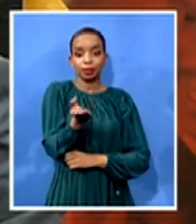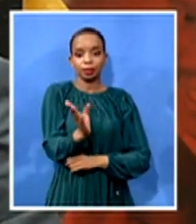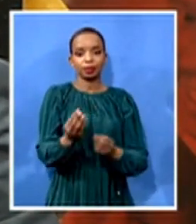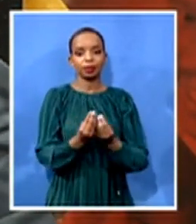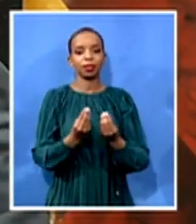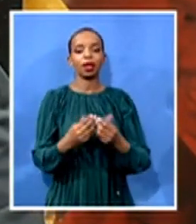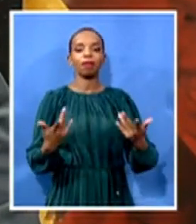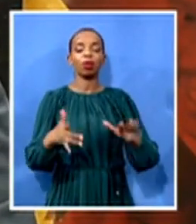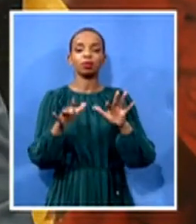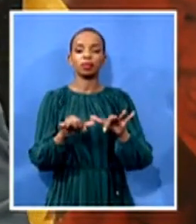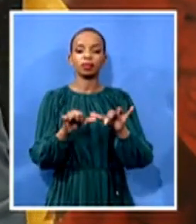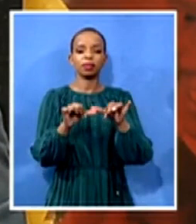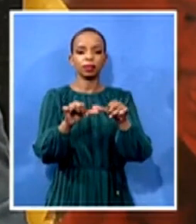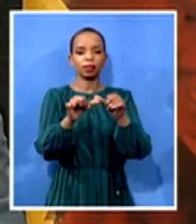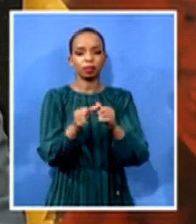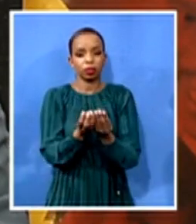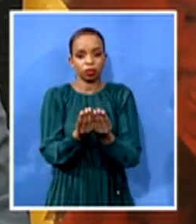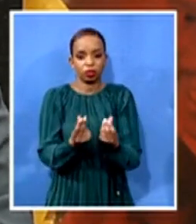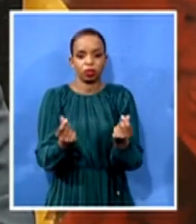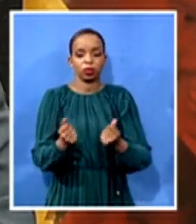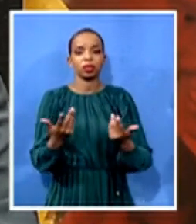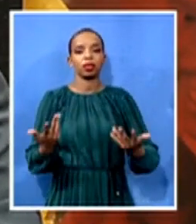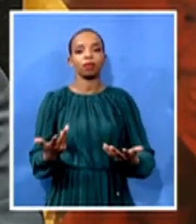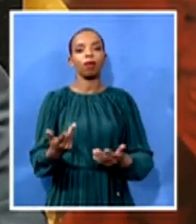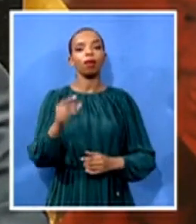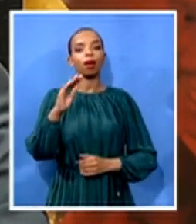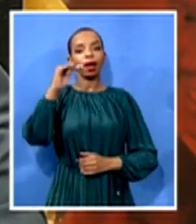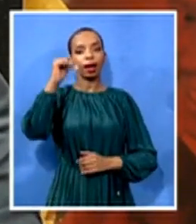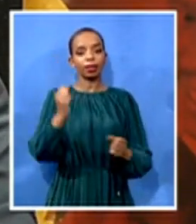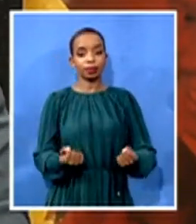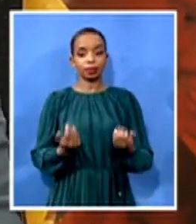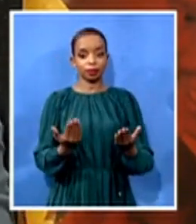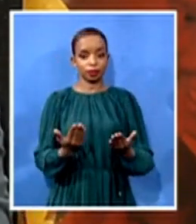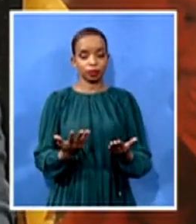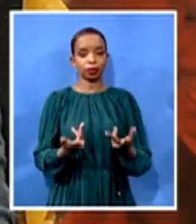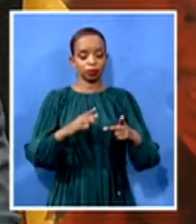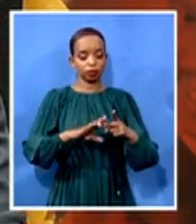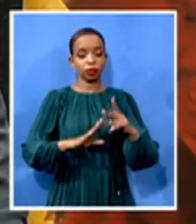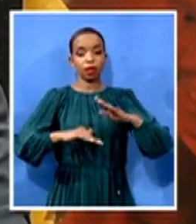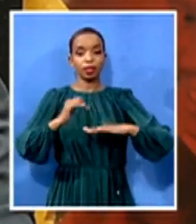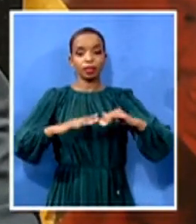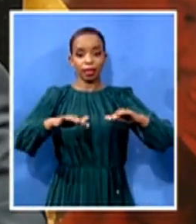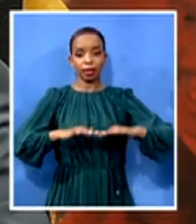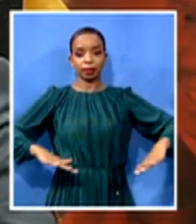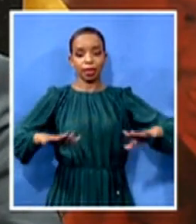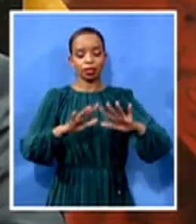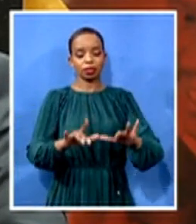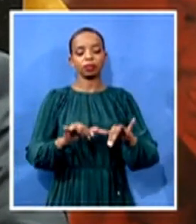services, facilities, and sustainable infrastructure in our fight against this pandemic.